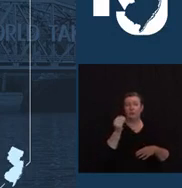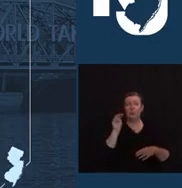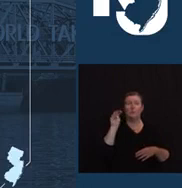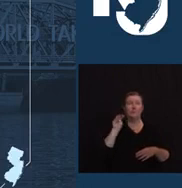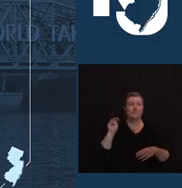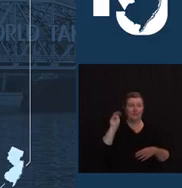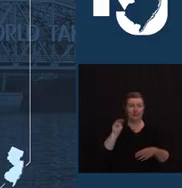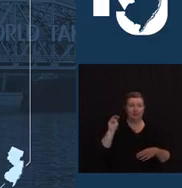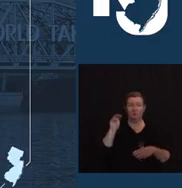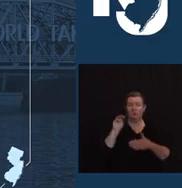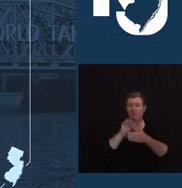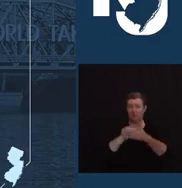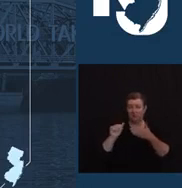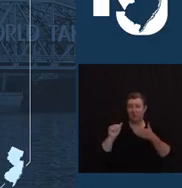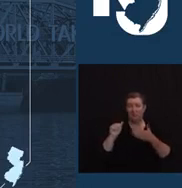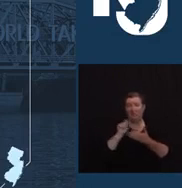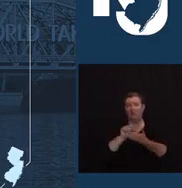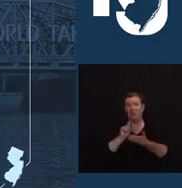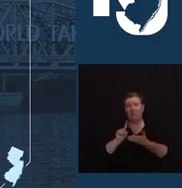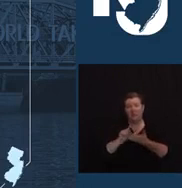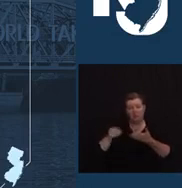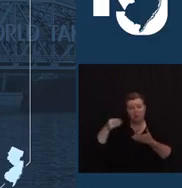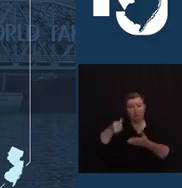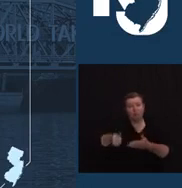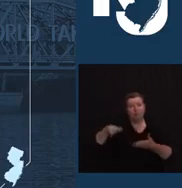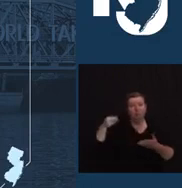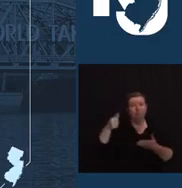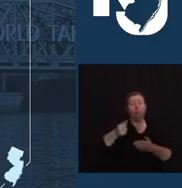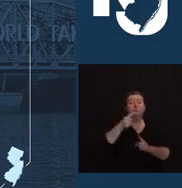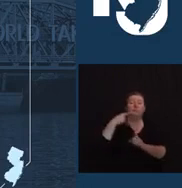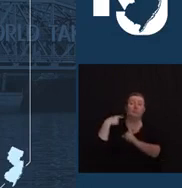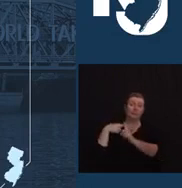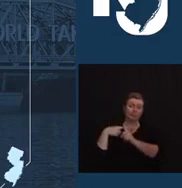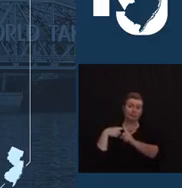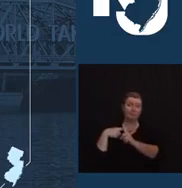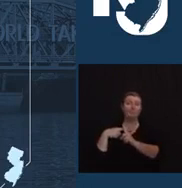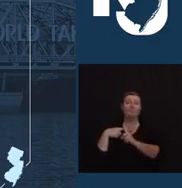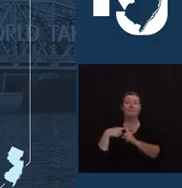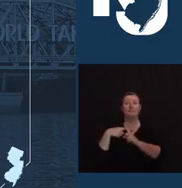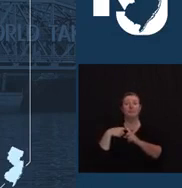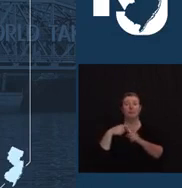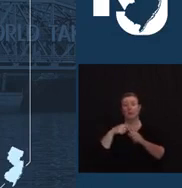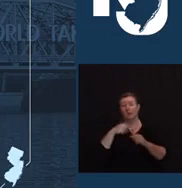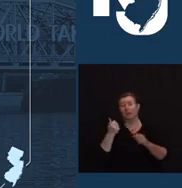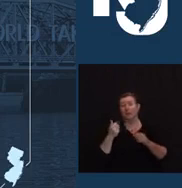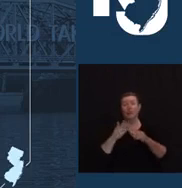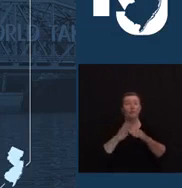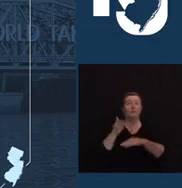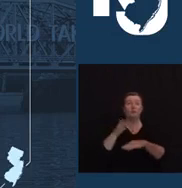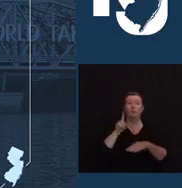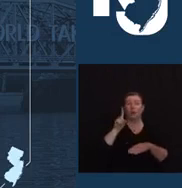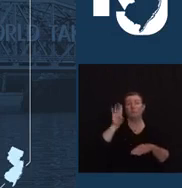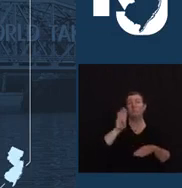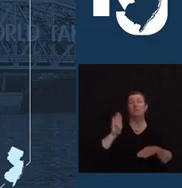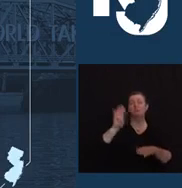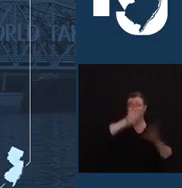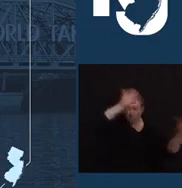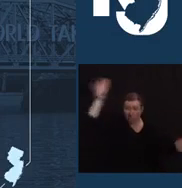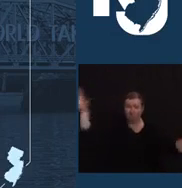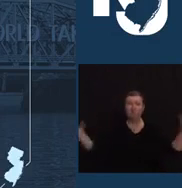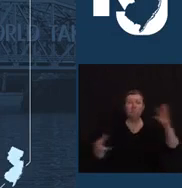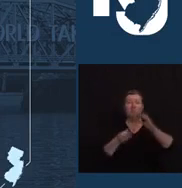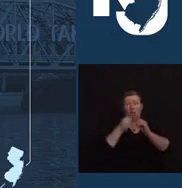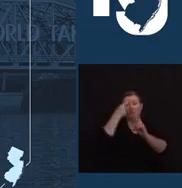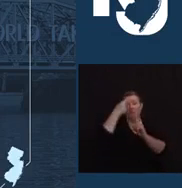hundreds of millions of dollars more. In other words, we're talking about well more than $1 billion per month to maintain this benefit at